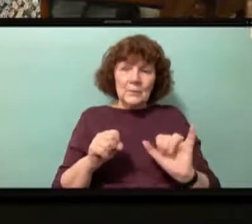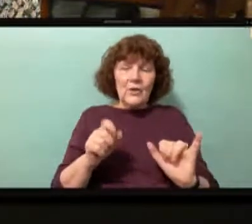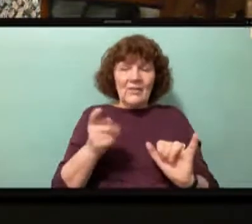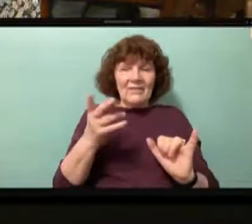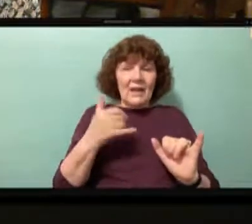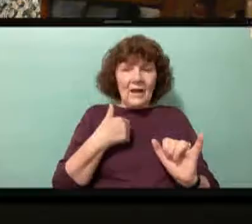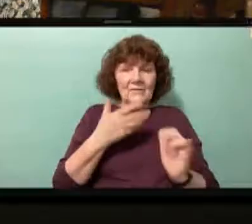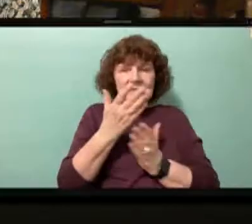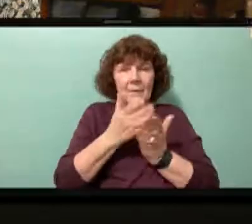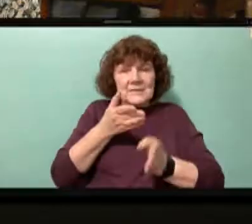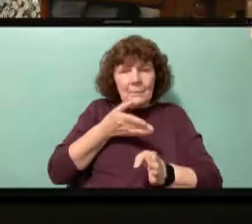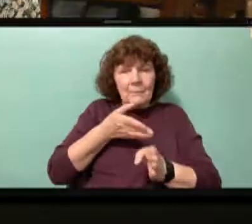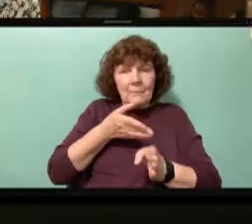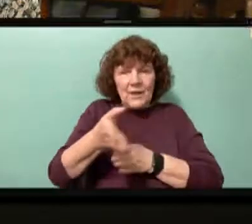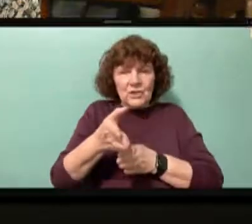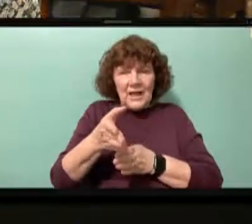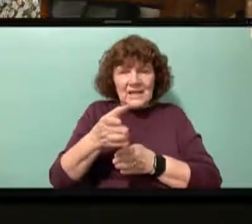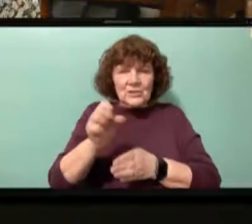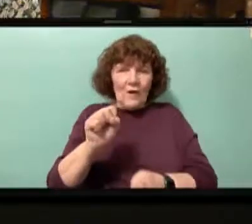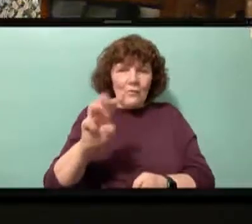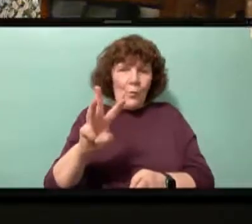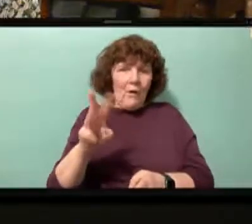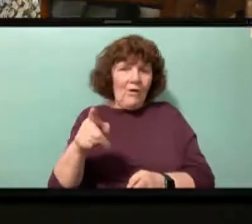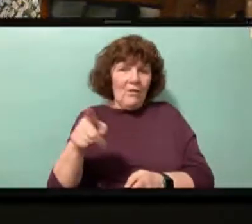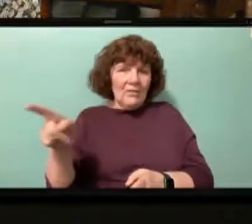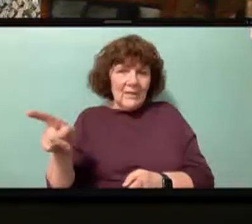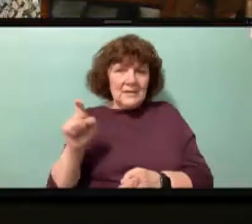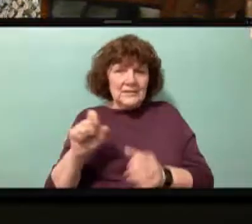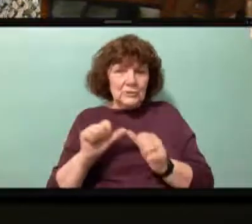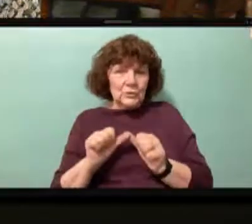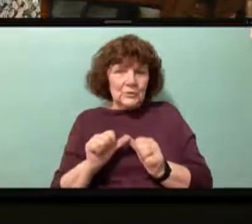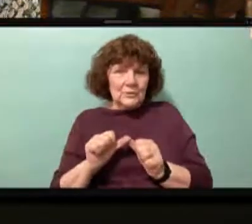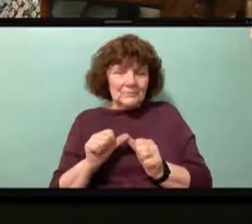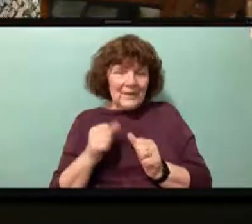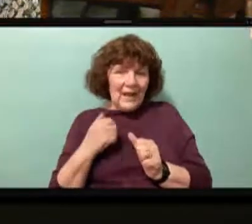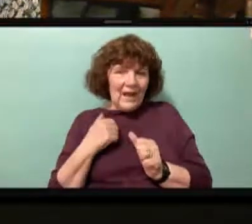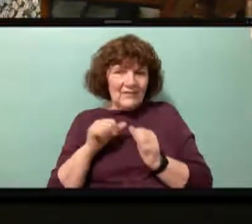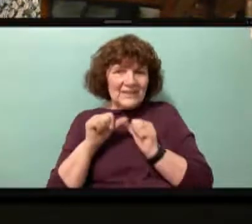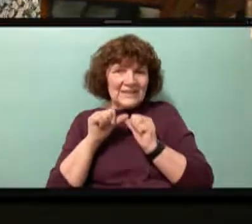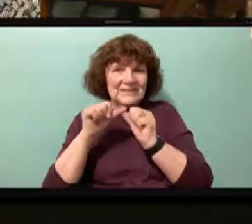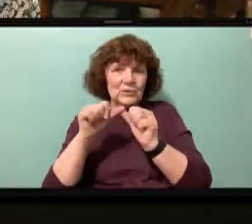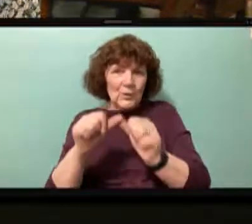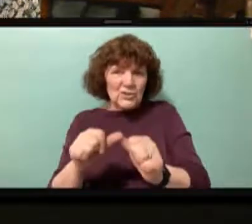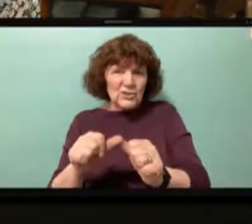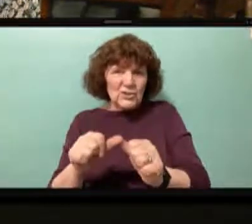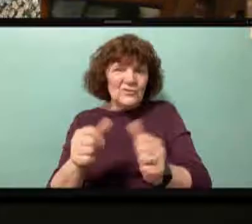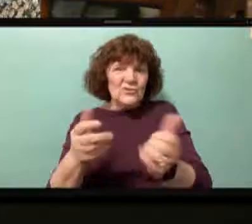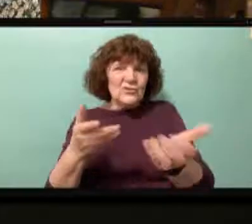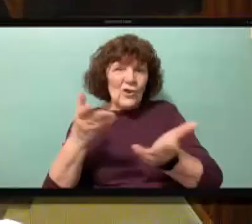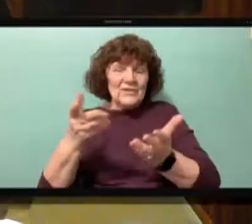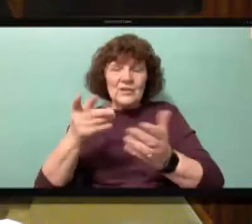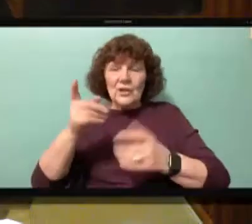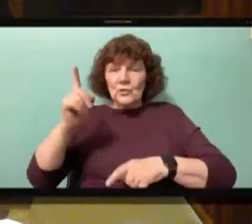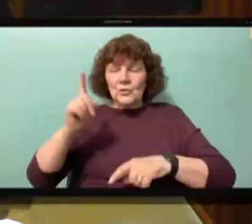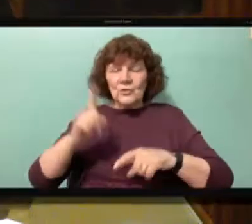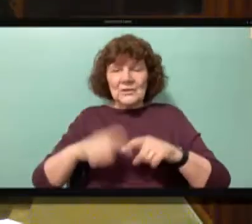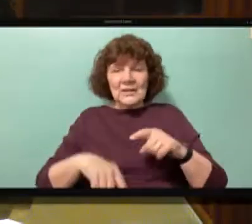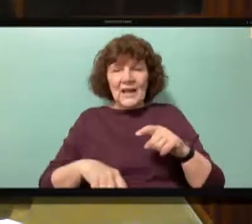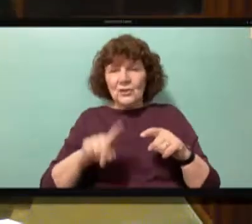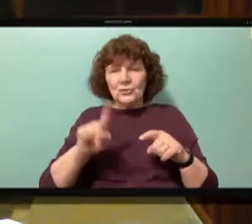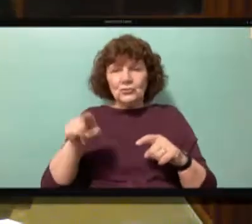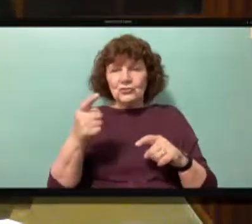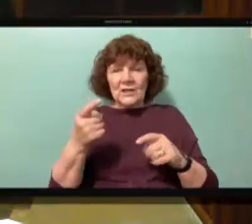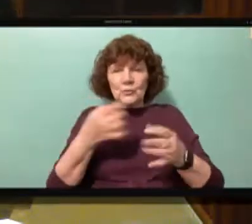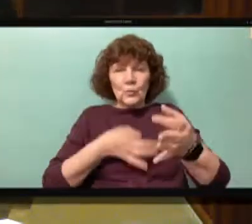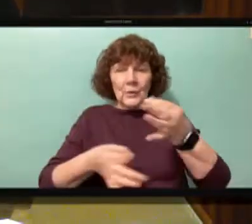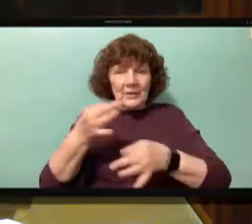specialized software that they have to do continuation of services on. You can't just necessarily, you know, replace your case management